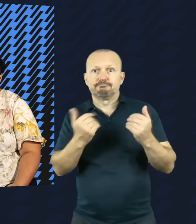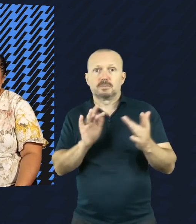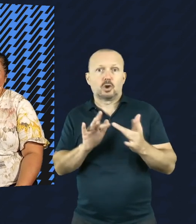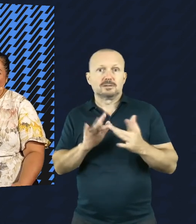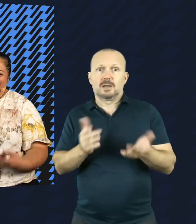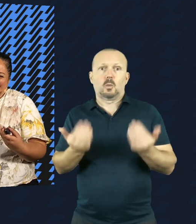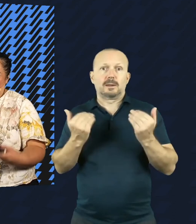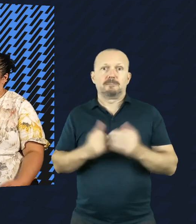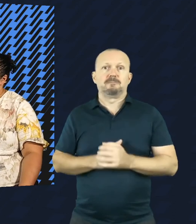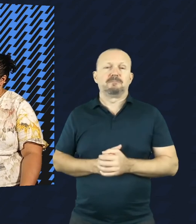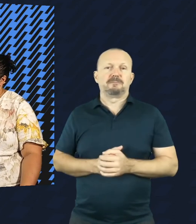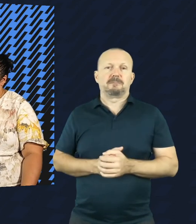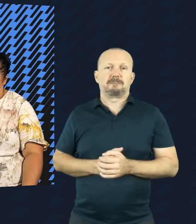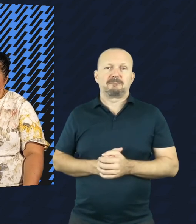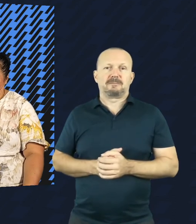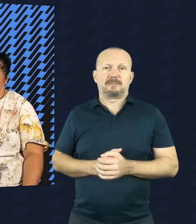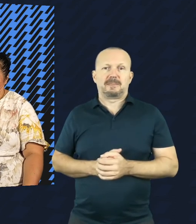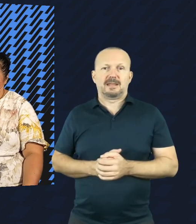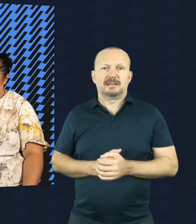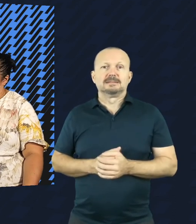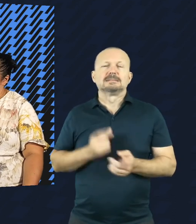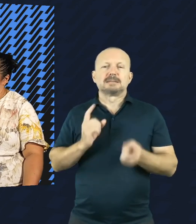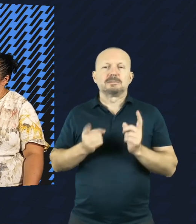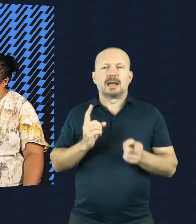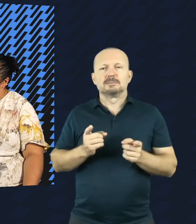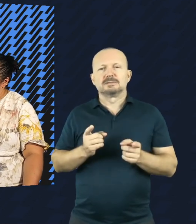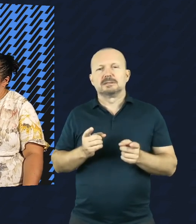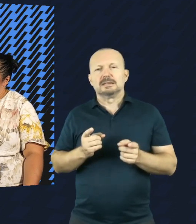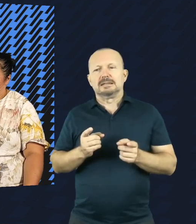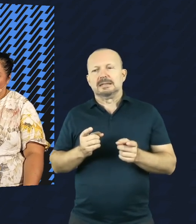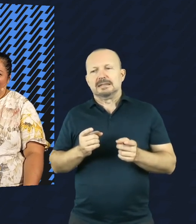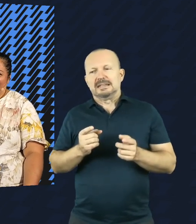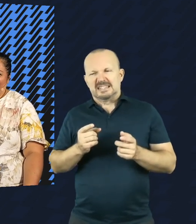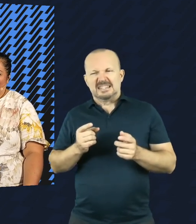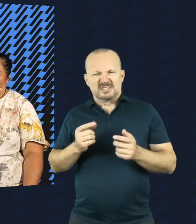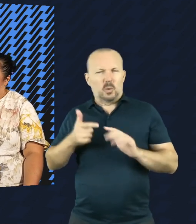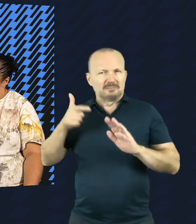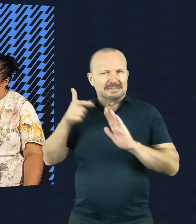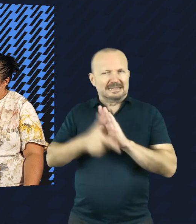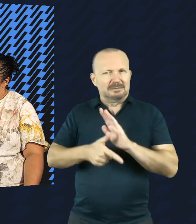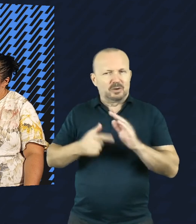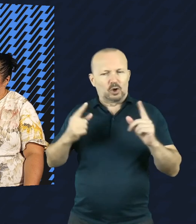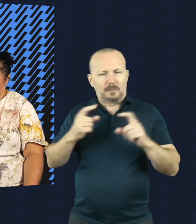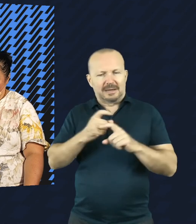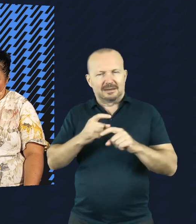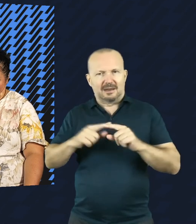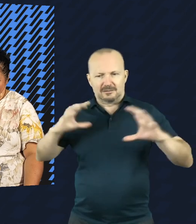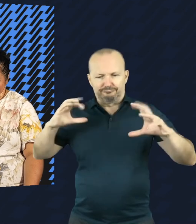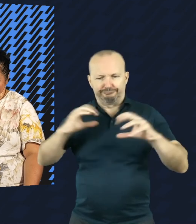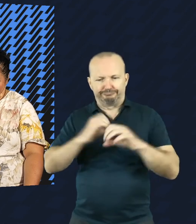while to sort of like share what it's really about, yeah. Yeah. Well, so we'll make sure